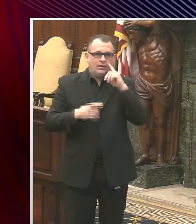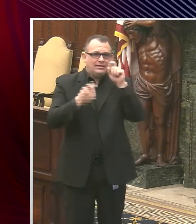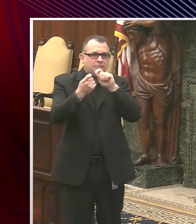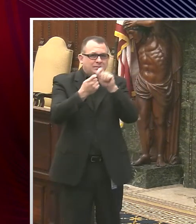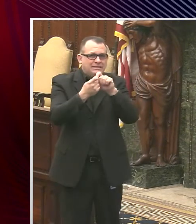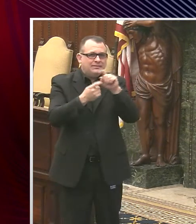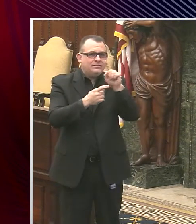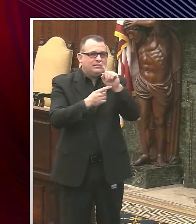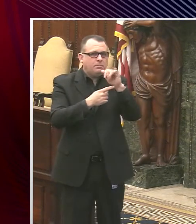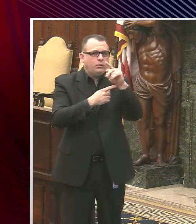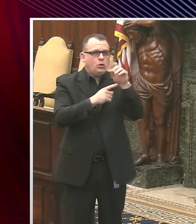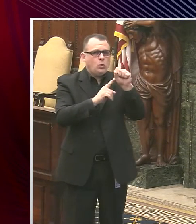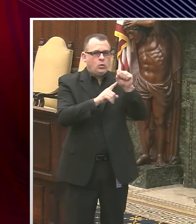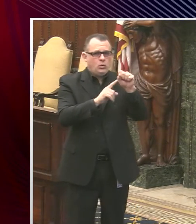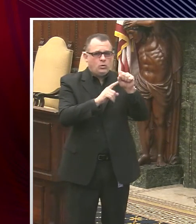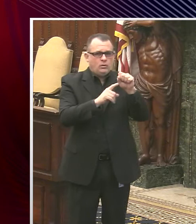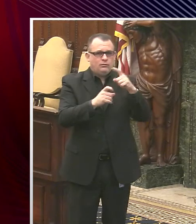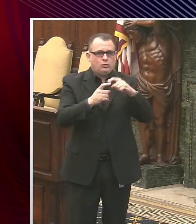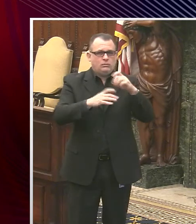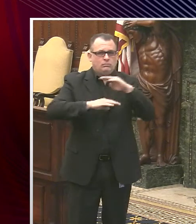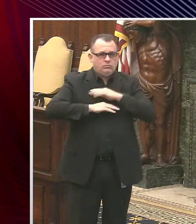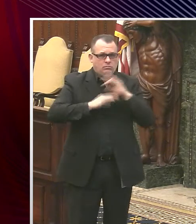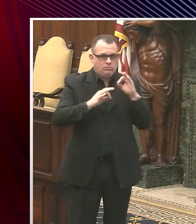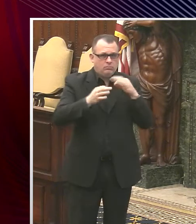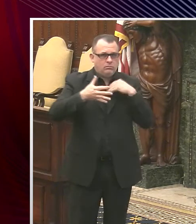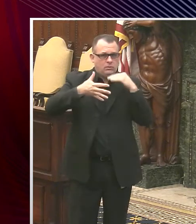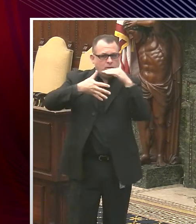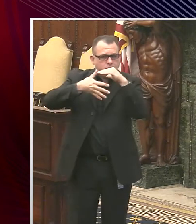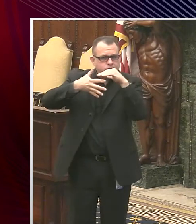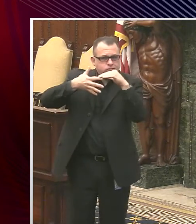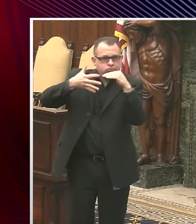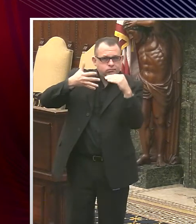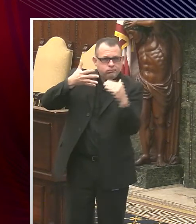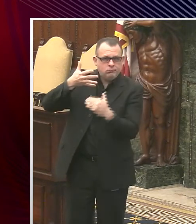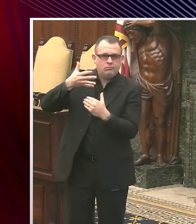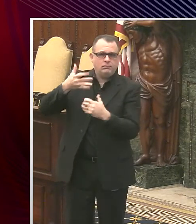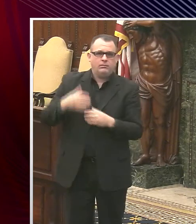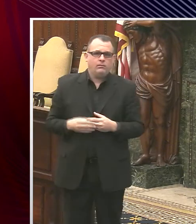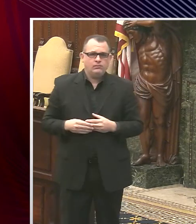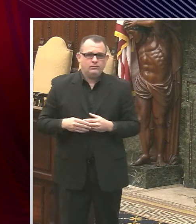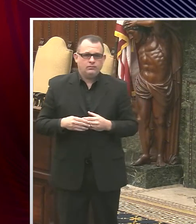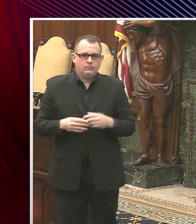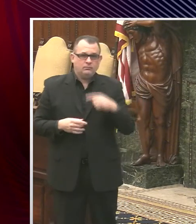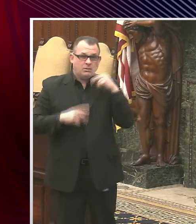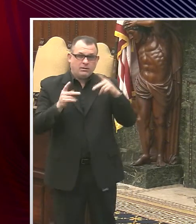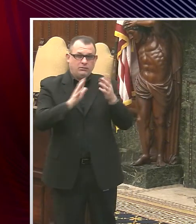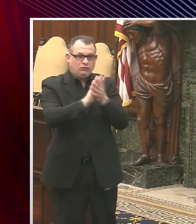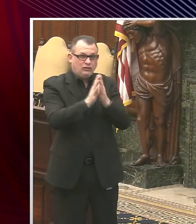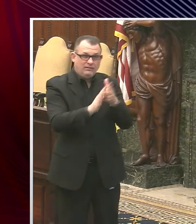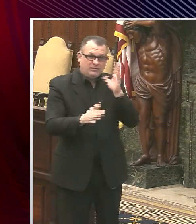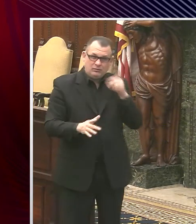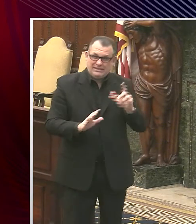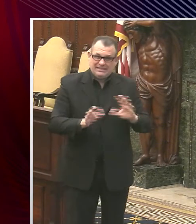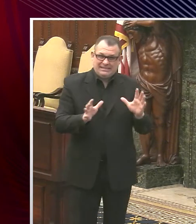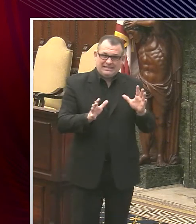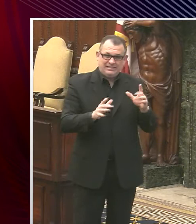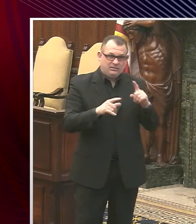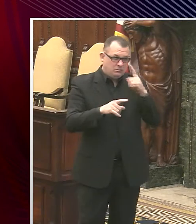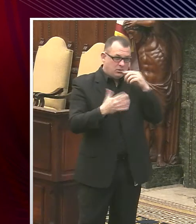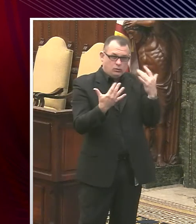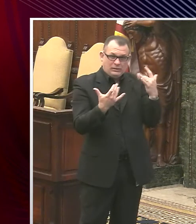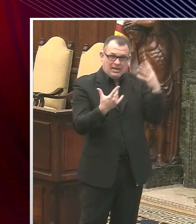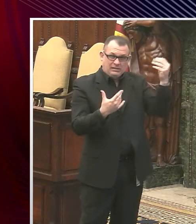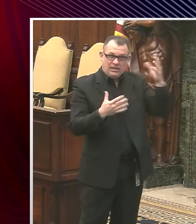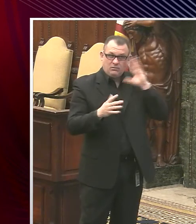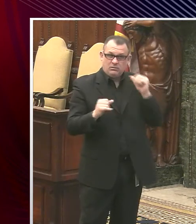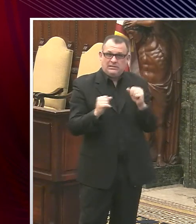people who meet eligibility criteria. And then we're communicating to people that it may be crowded, and so they may have to wait, and they may be